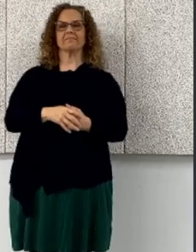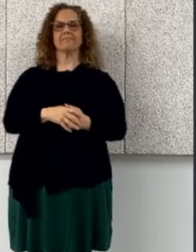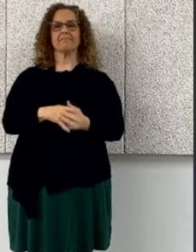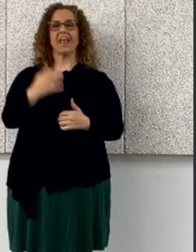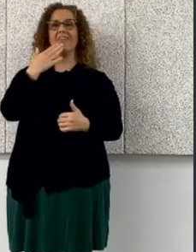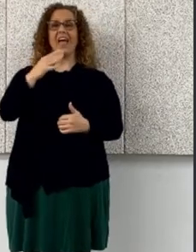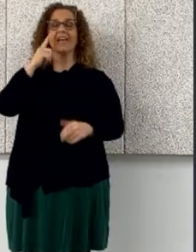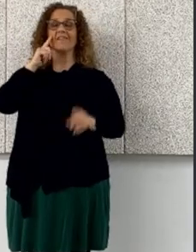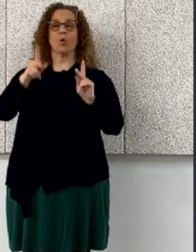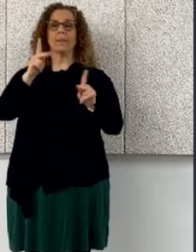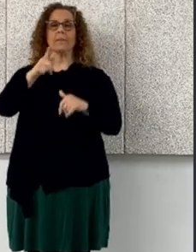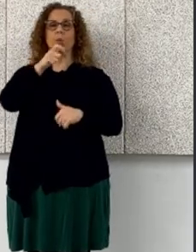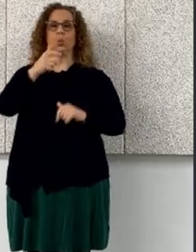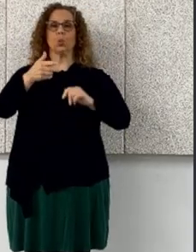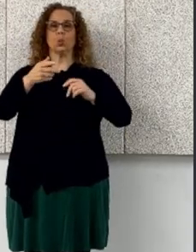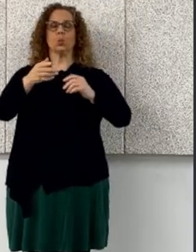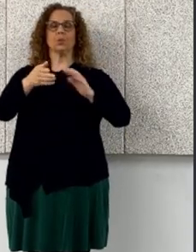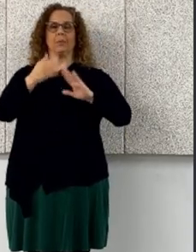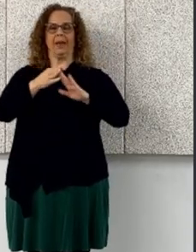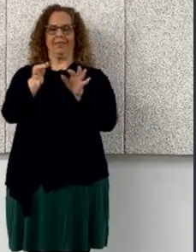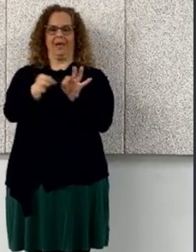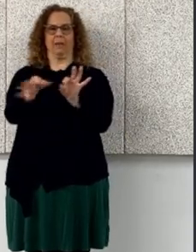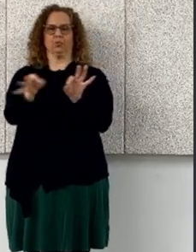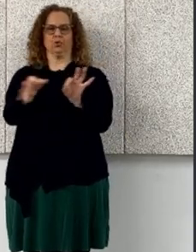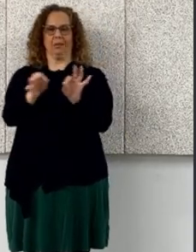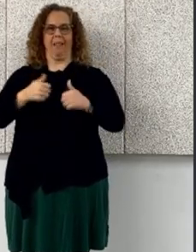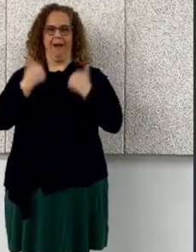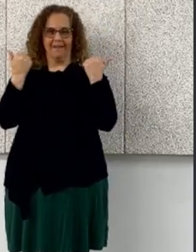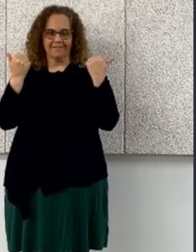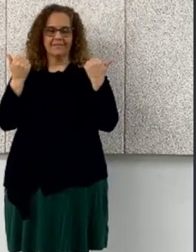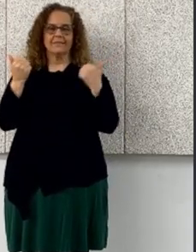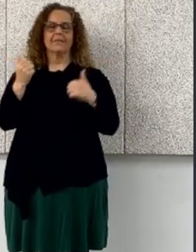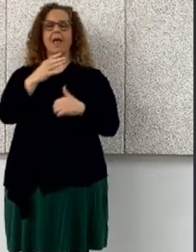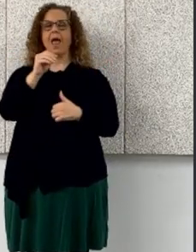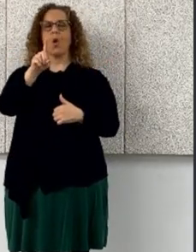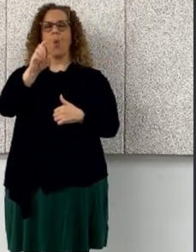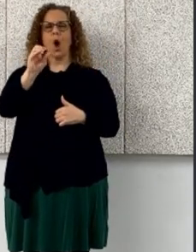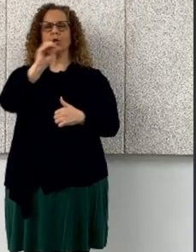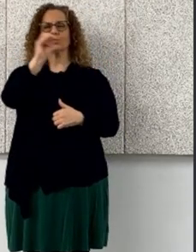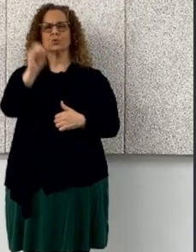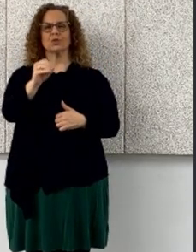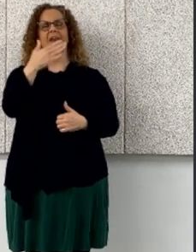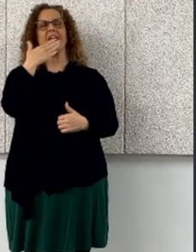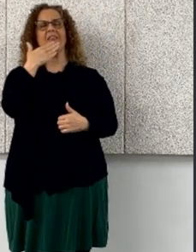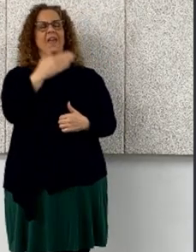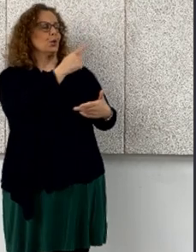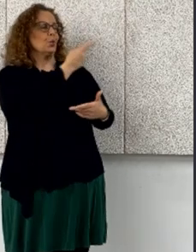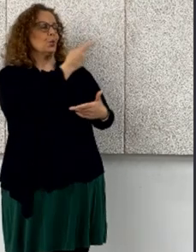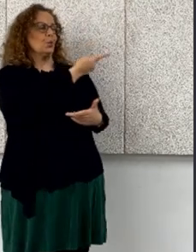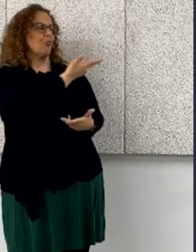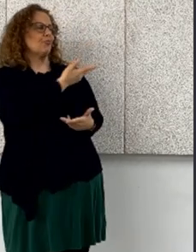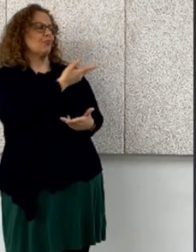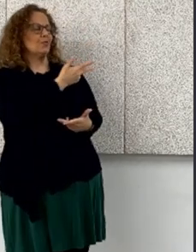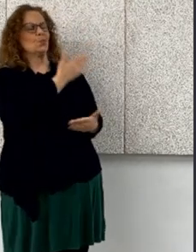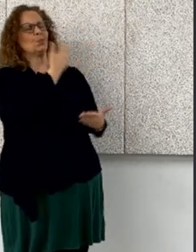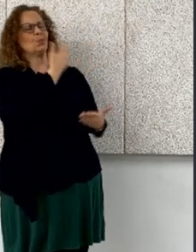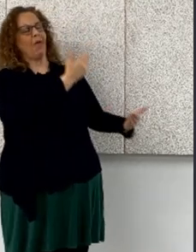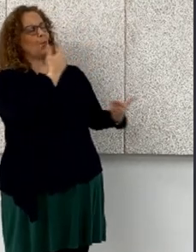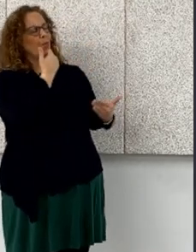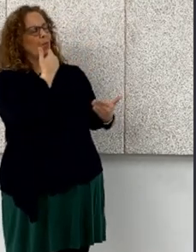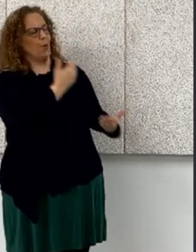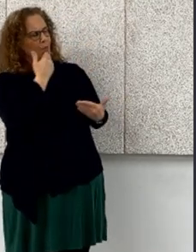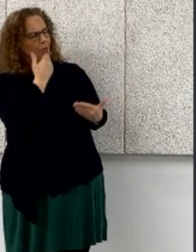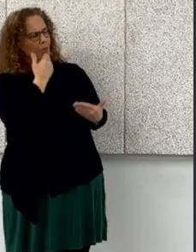managing live captioning for us. And absolutely 100%, thank you, Deeksha, and thank you, Kristin, and thank you, Will, for your